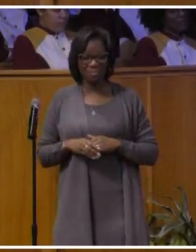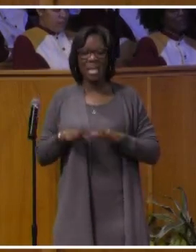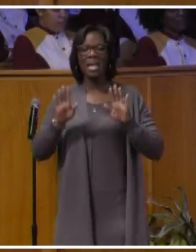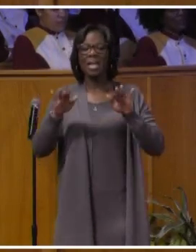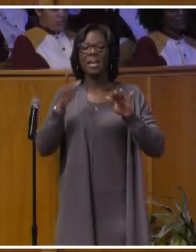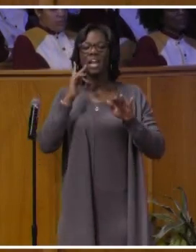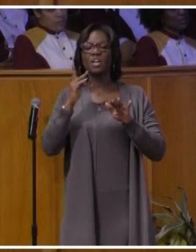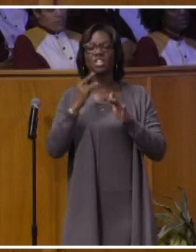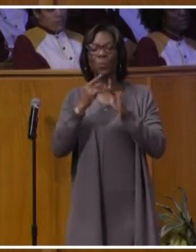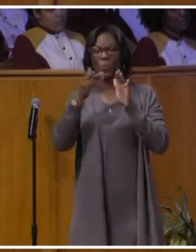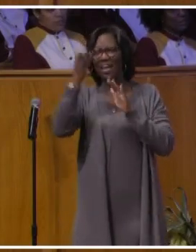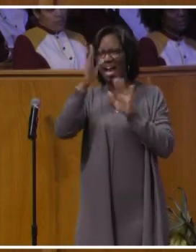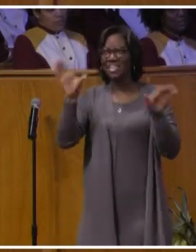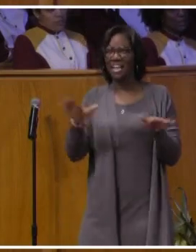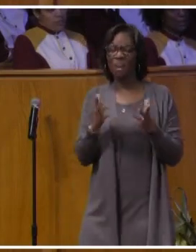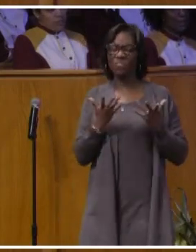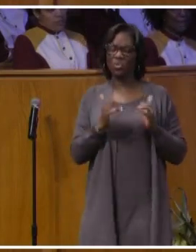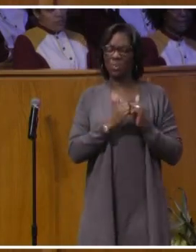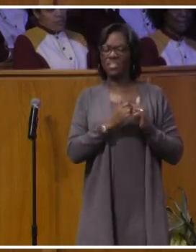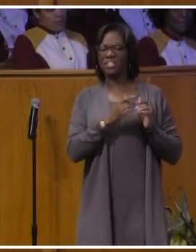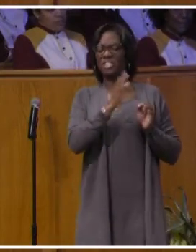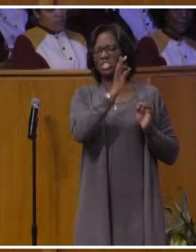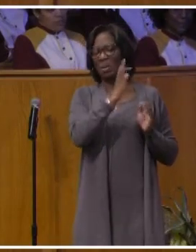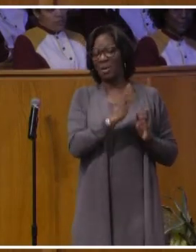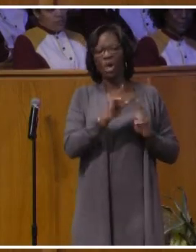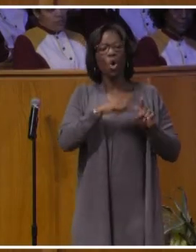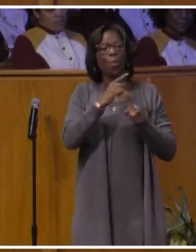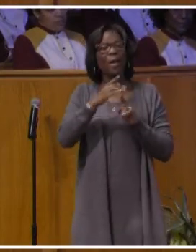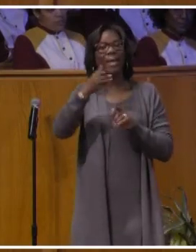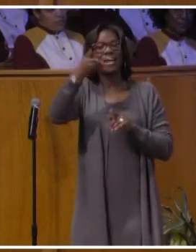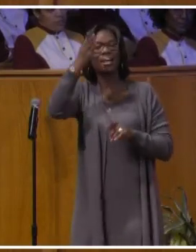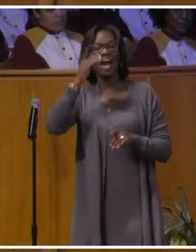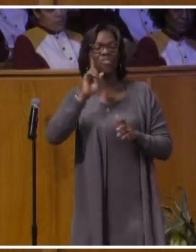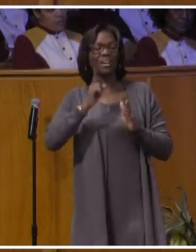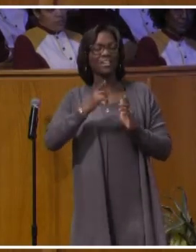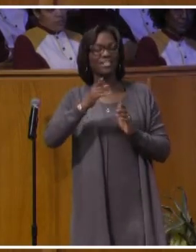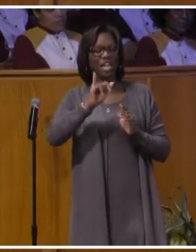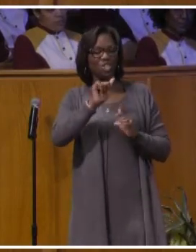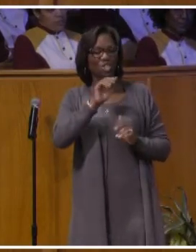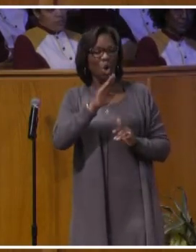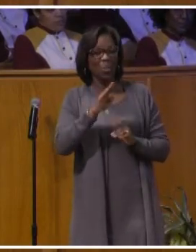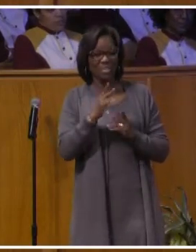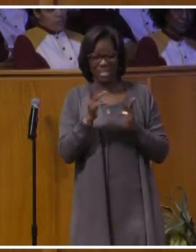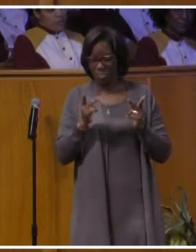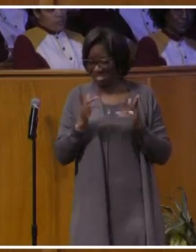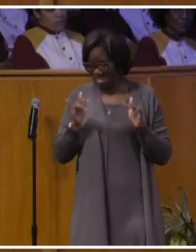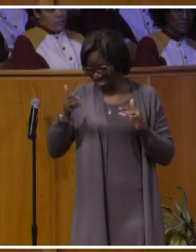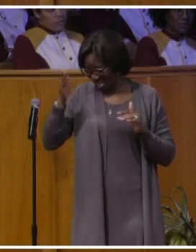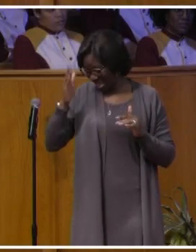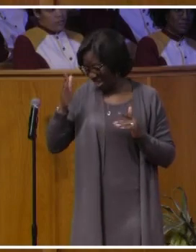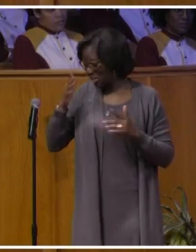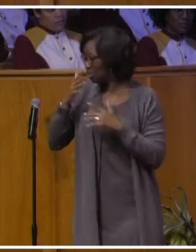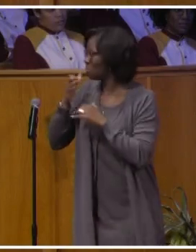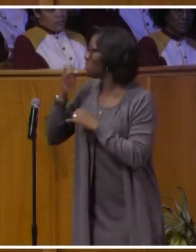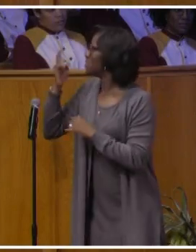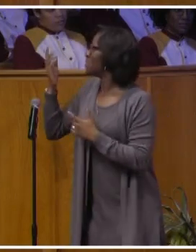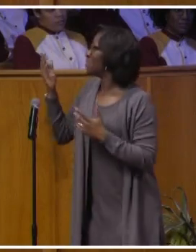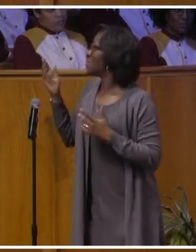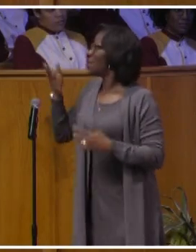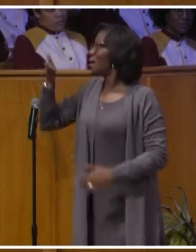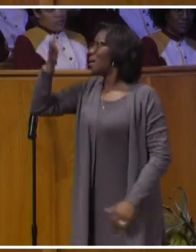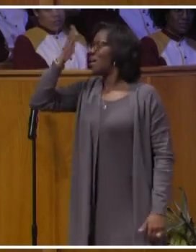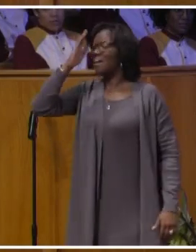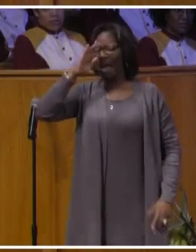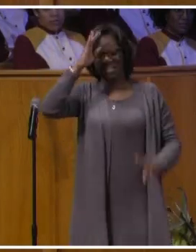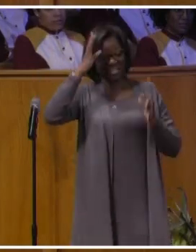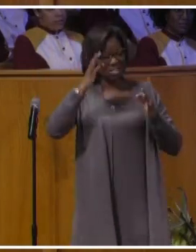Watch what God does, and I'm done with this little sermon. When God recognizes that Job has gotten to a place where all he can do is say, God, I trust you, God shows